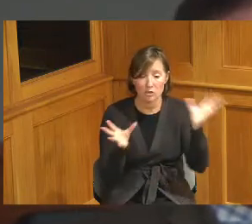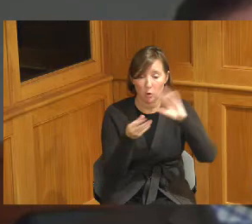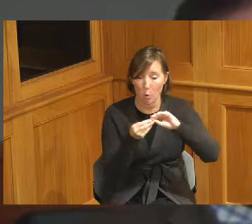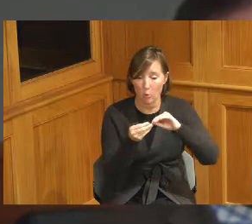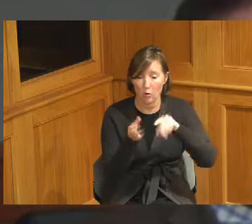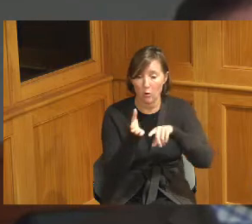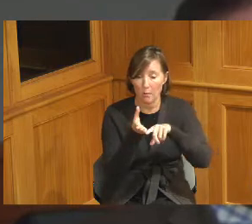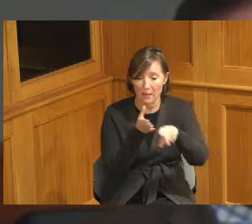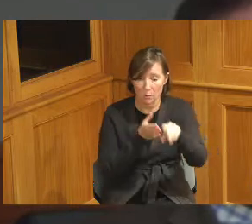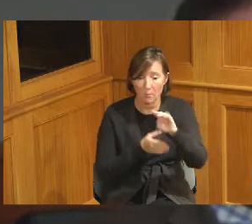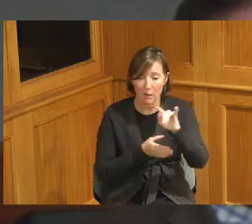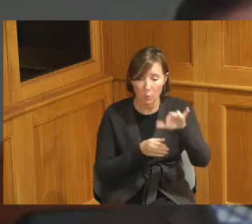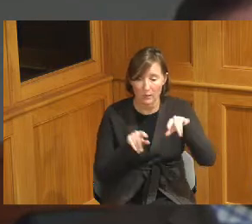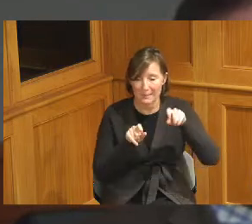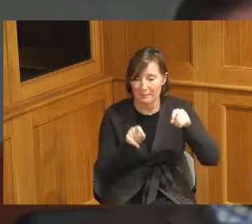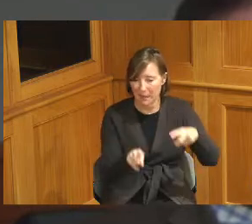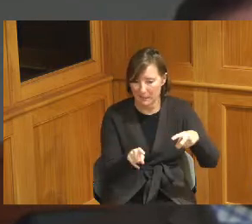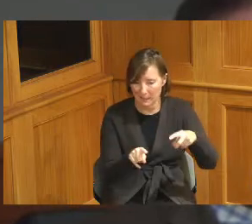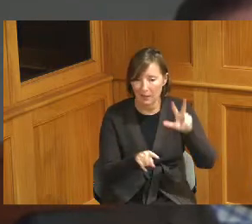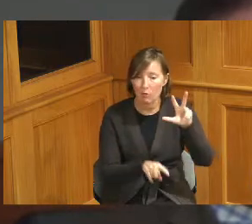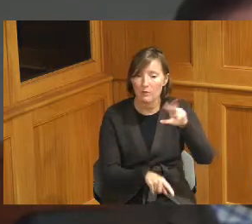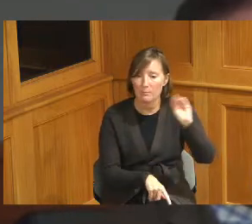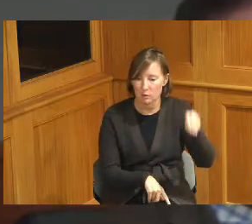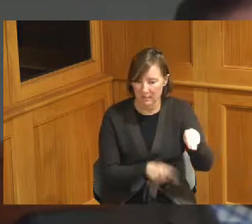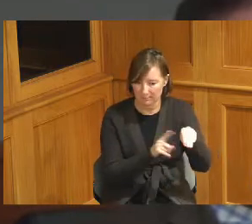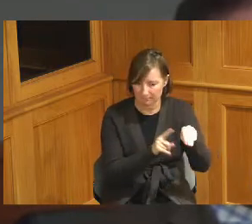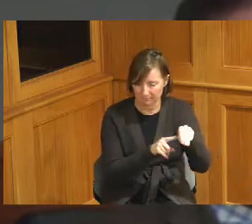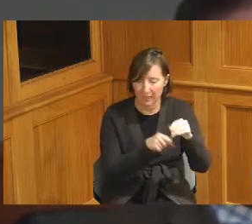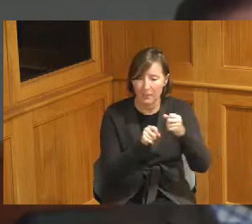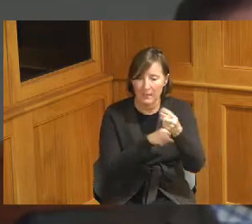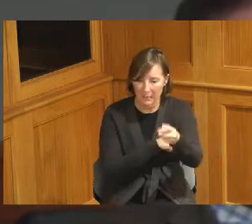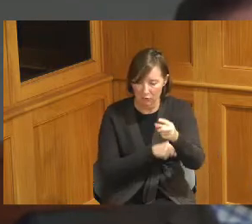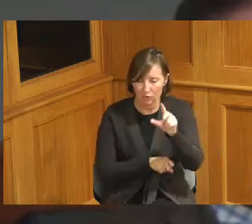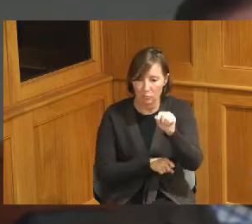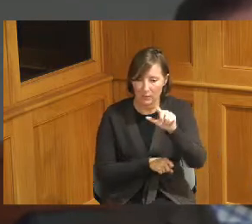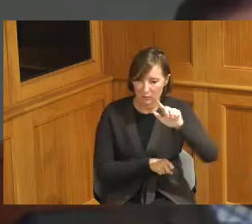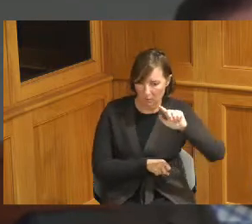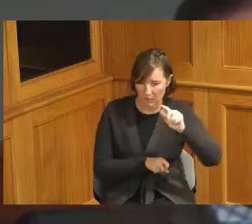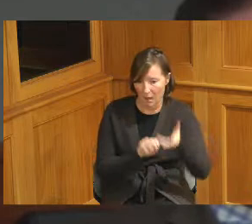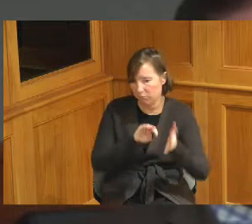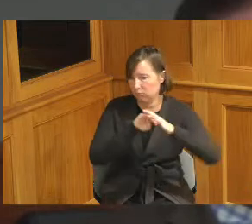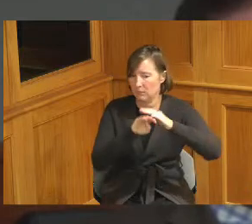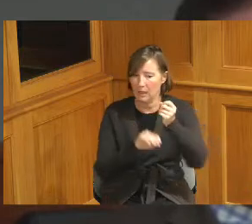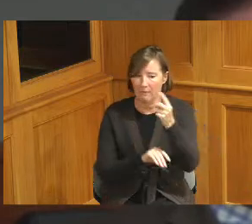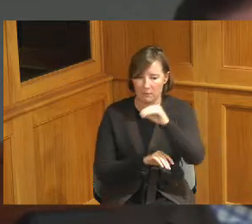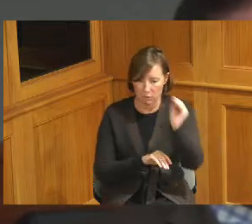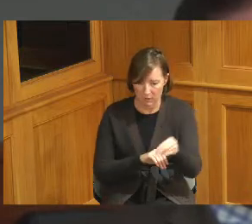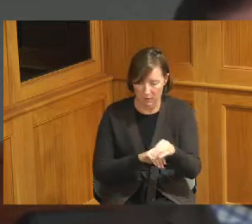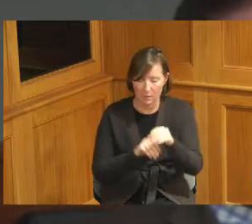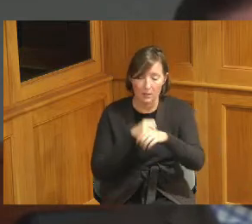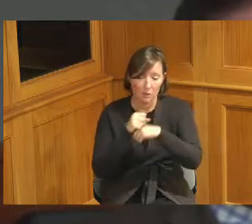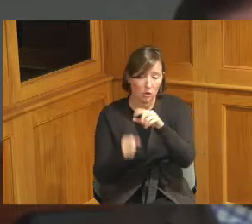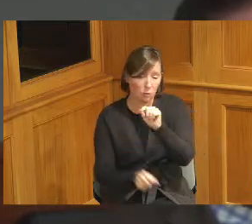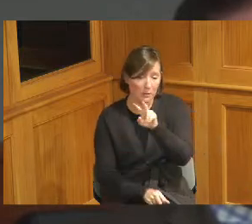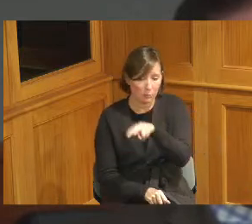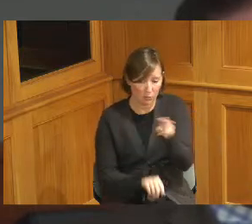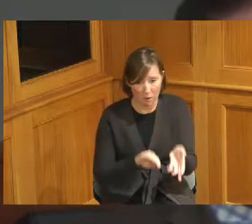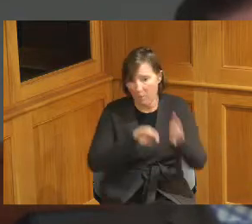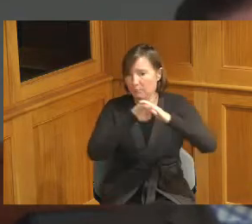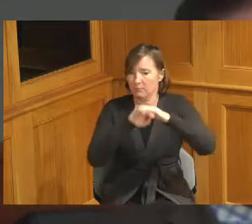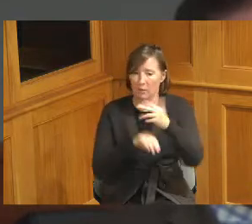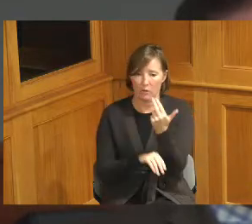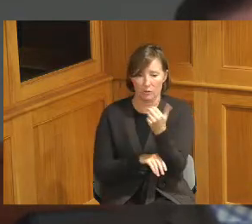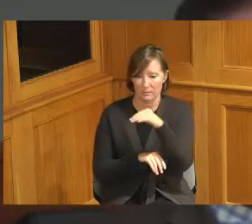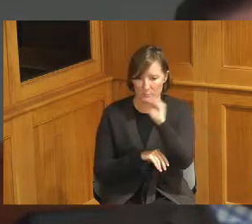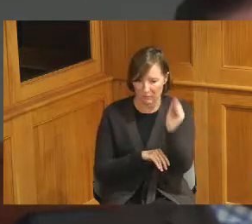county was 3%. In 2021, 11%. In 2022, 13%. And that's